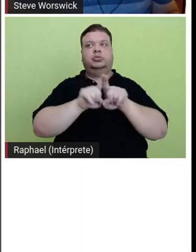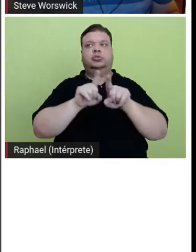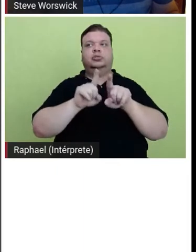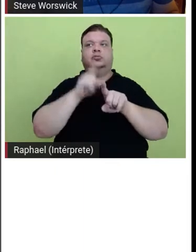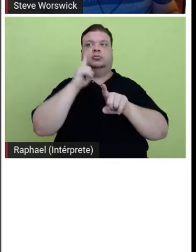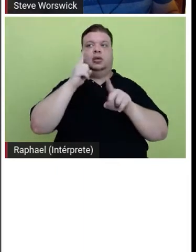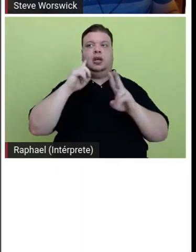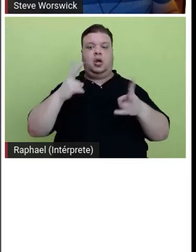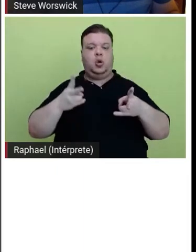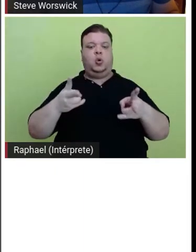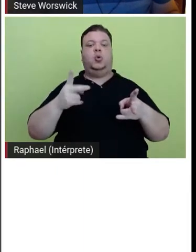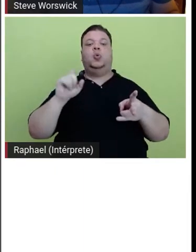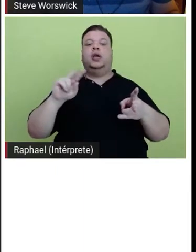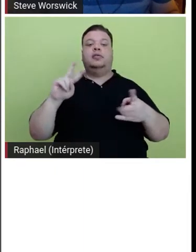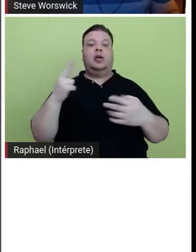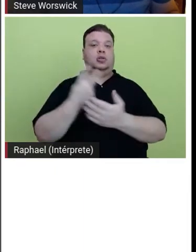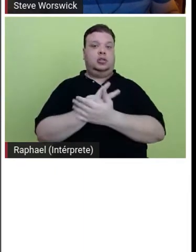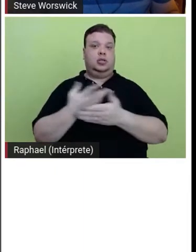up on.